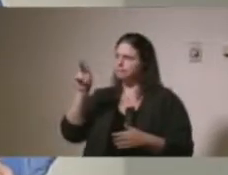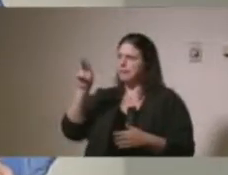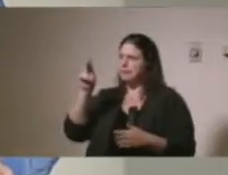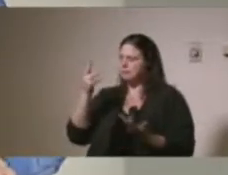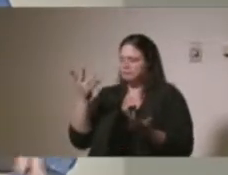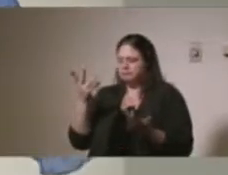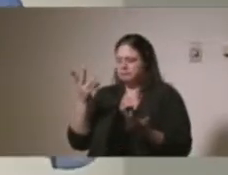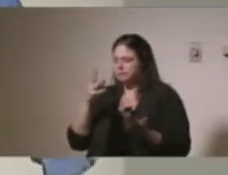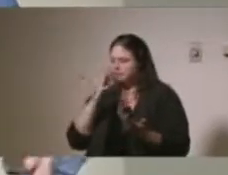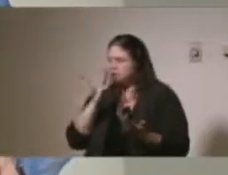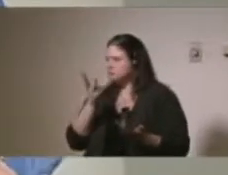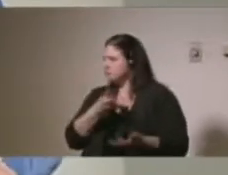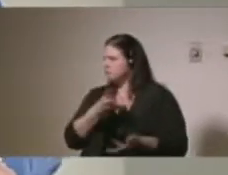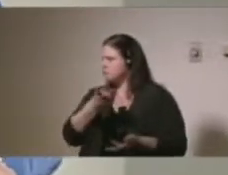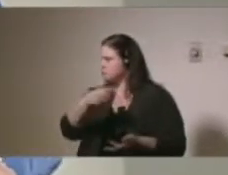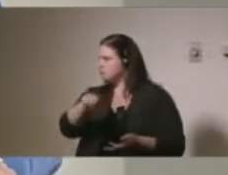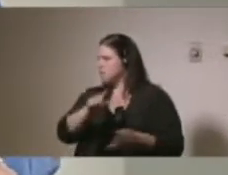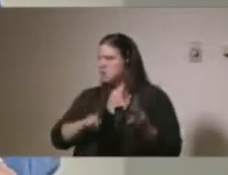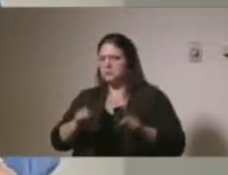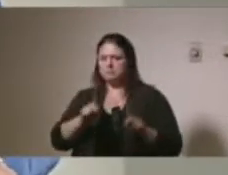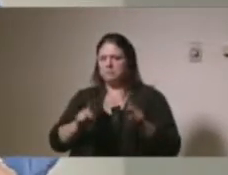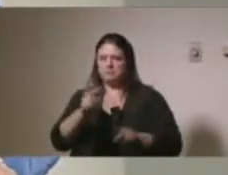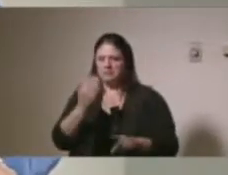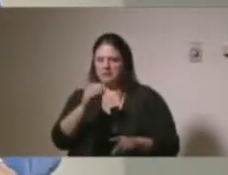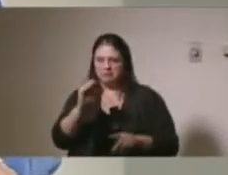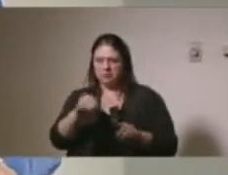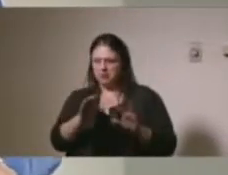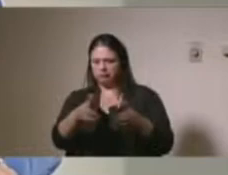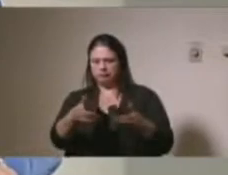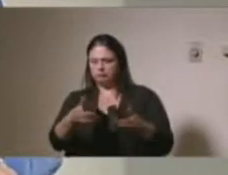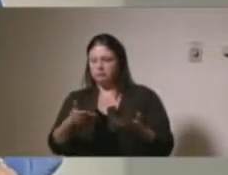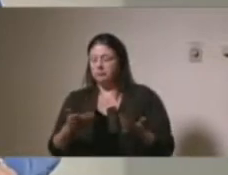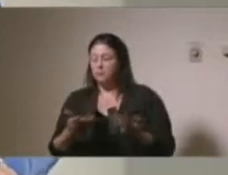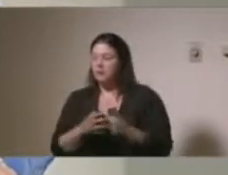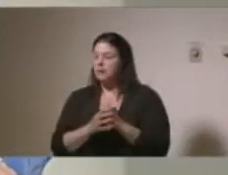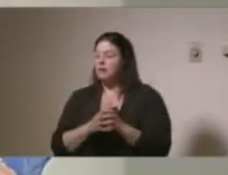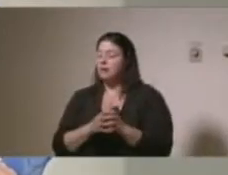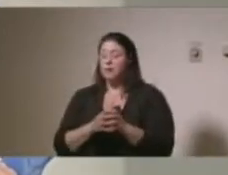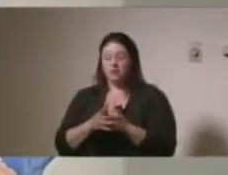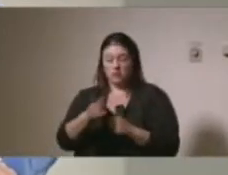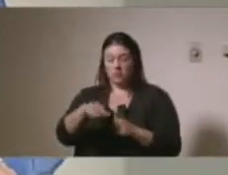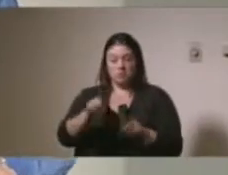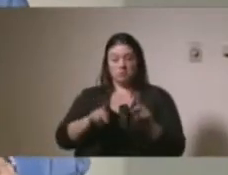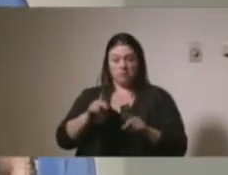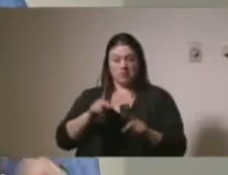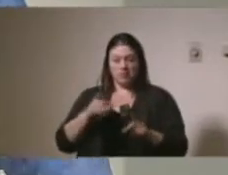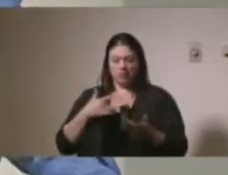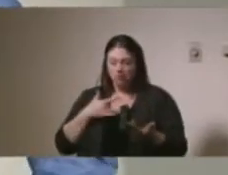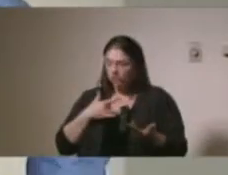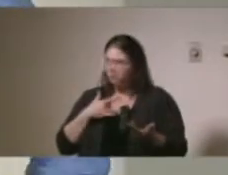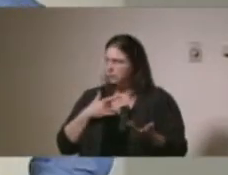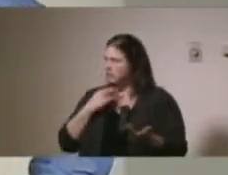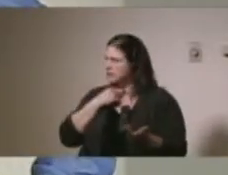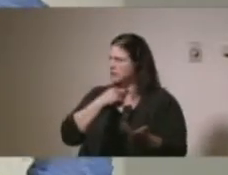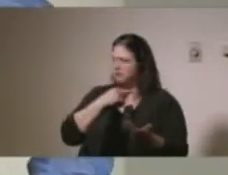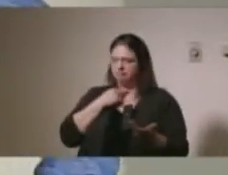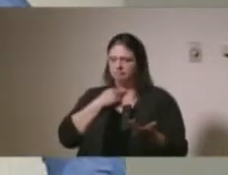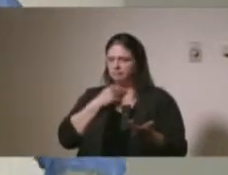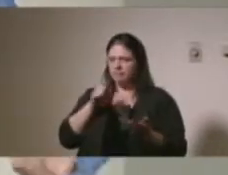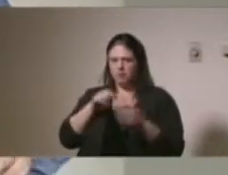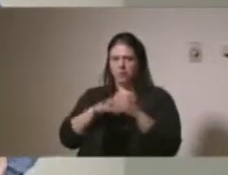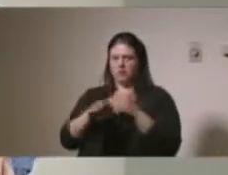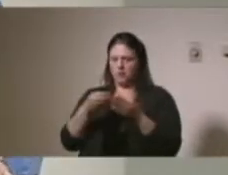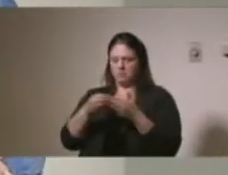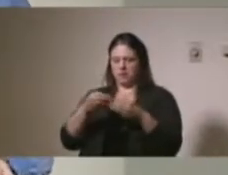interested in these particular people. So they're essentially forced into these types of locations. We know that